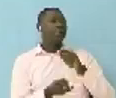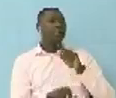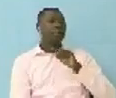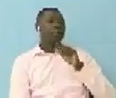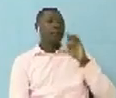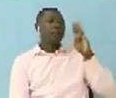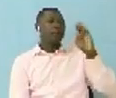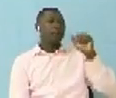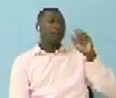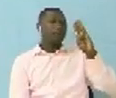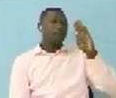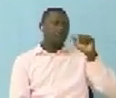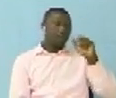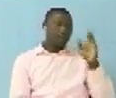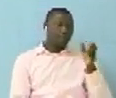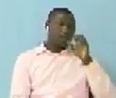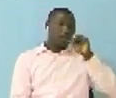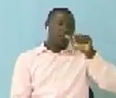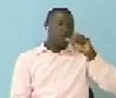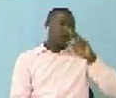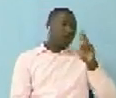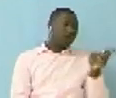Saho and Fode Bari came.